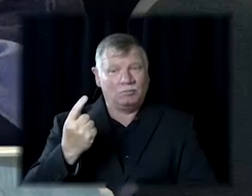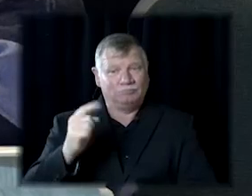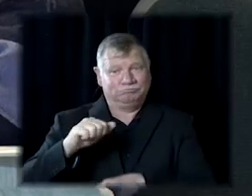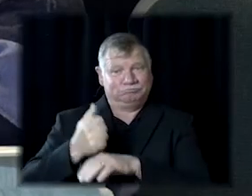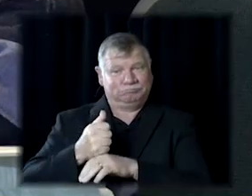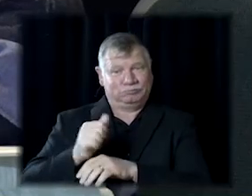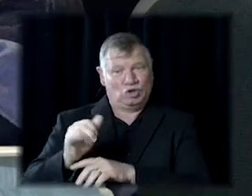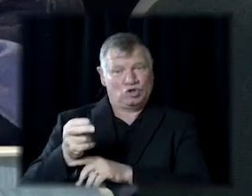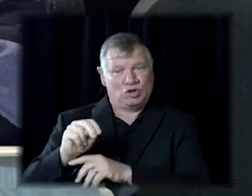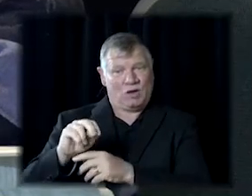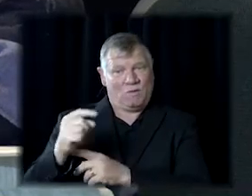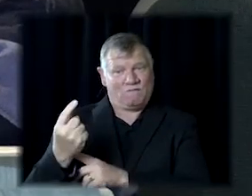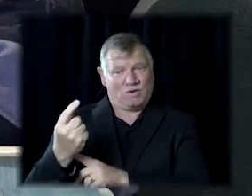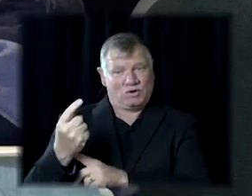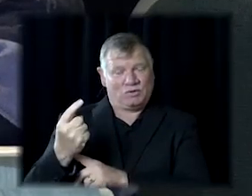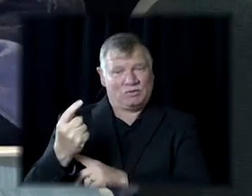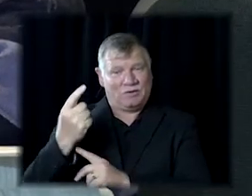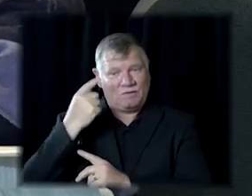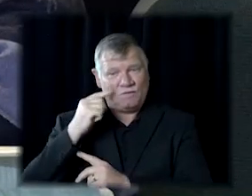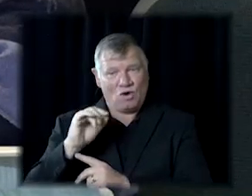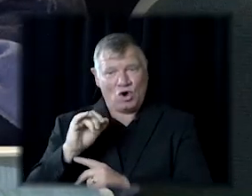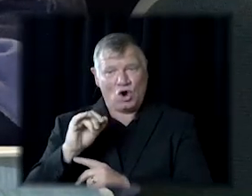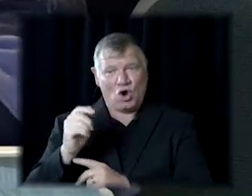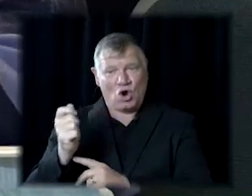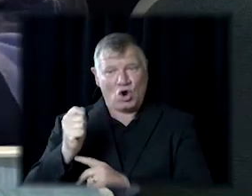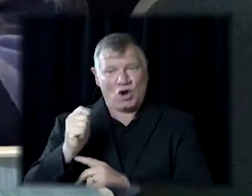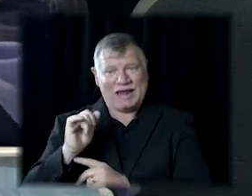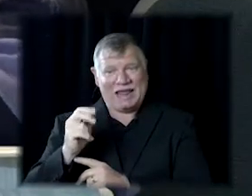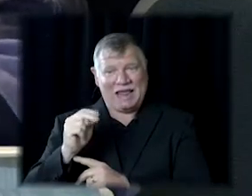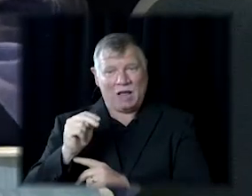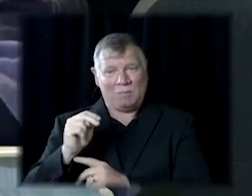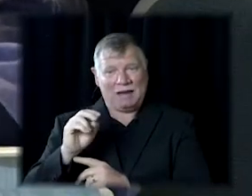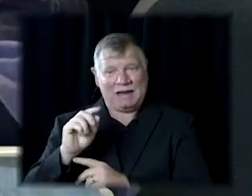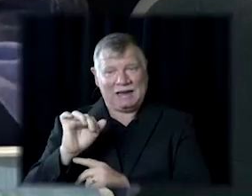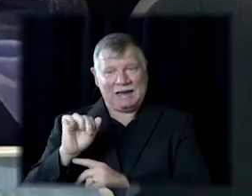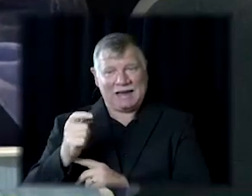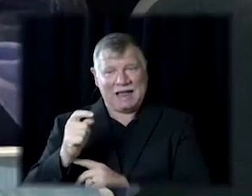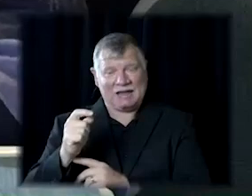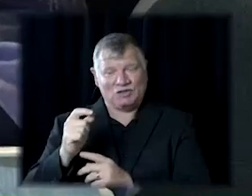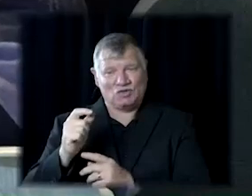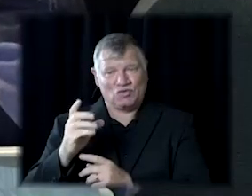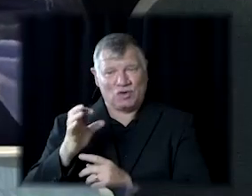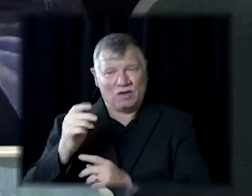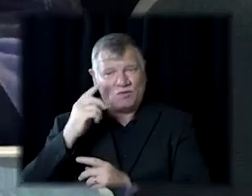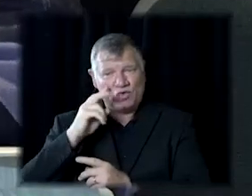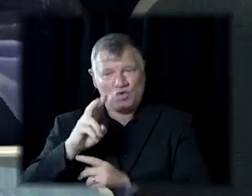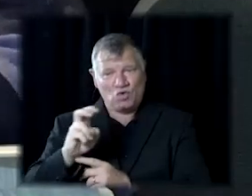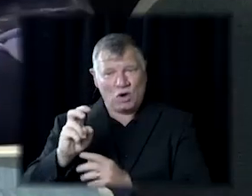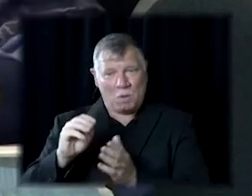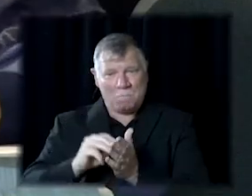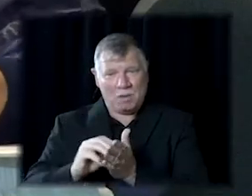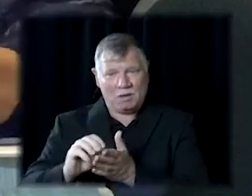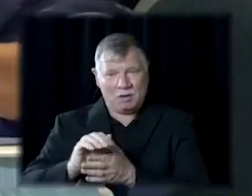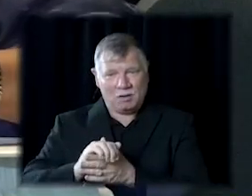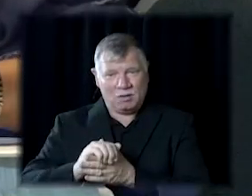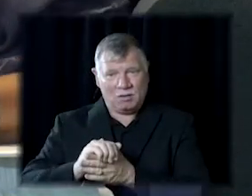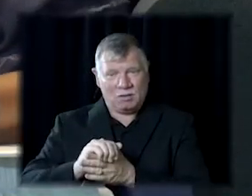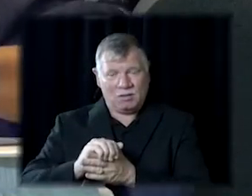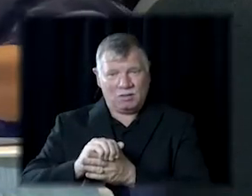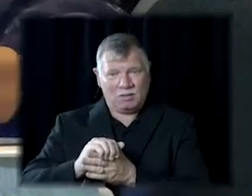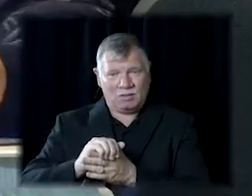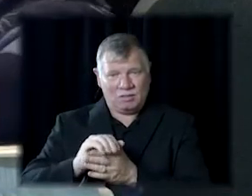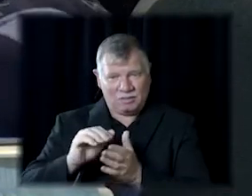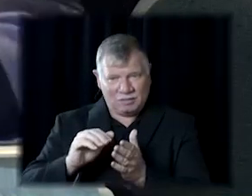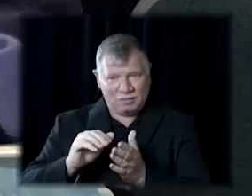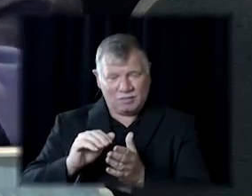January 1st of this year, and that is the earned income tax credit, which is approximately $200 million available for working